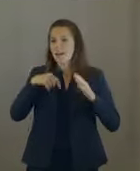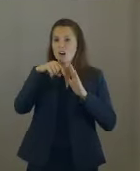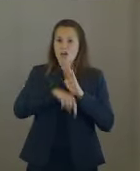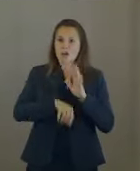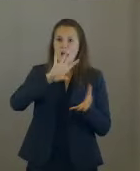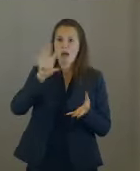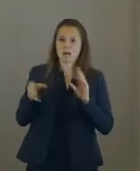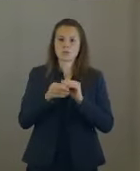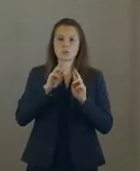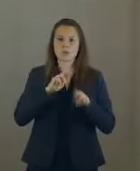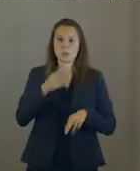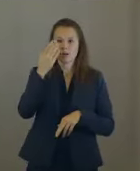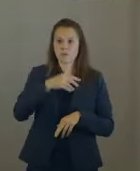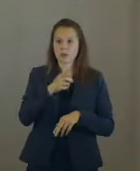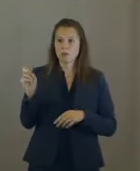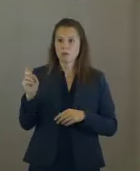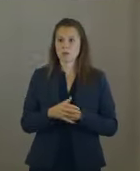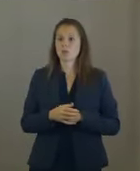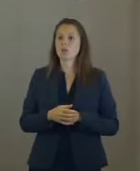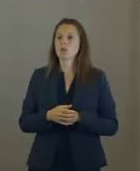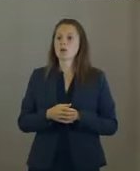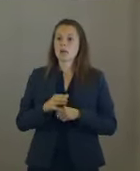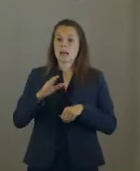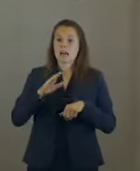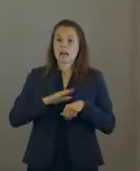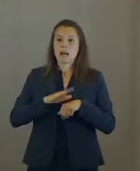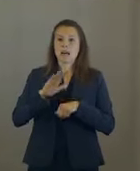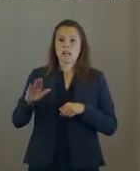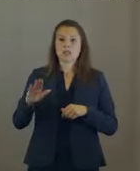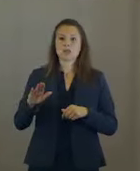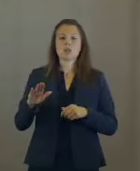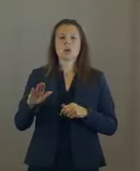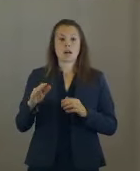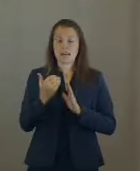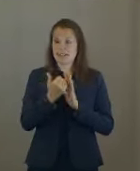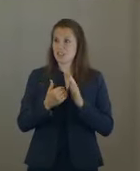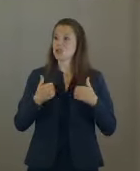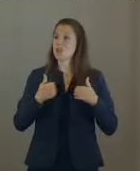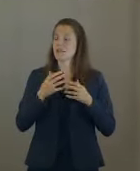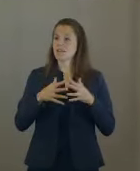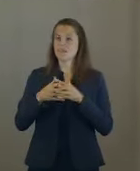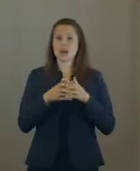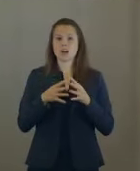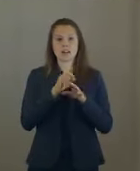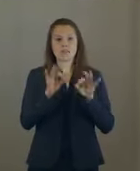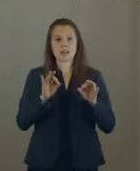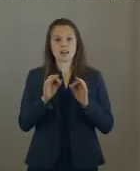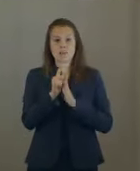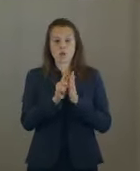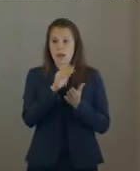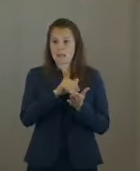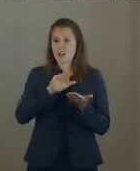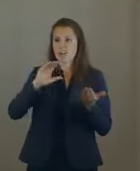you. So on your list, we have the court case of American Freedom Law Center versus former Director